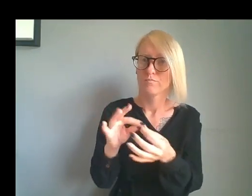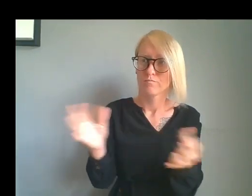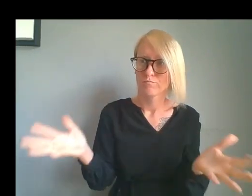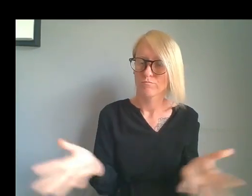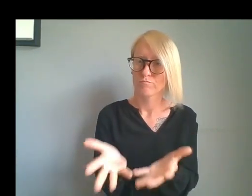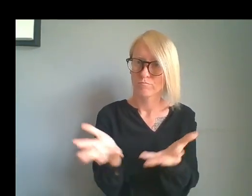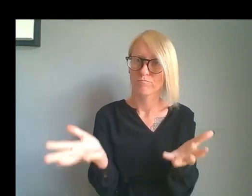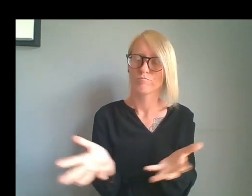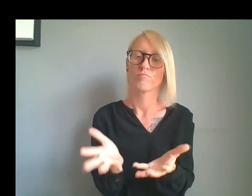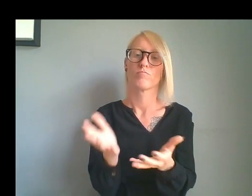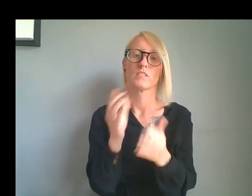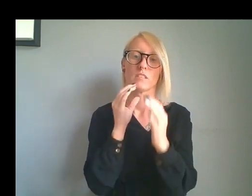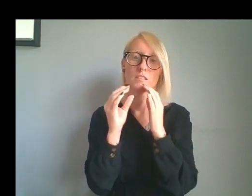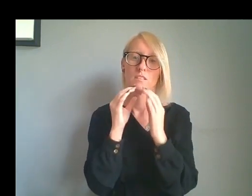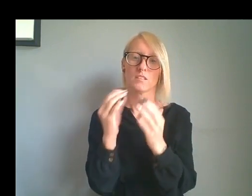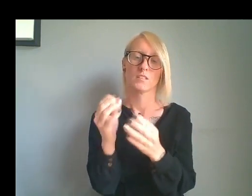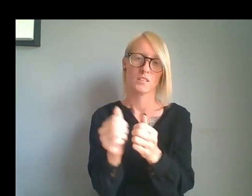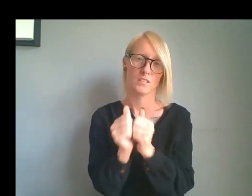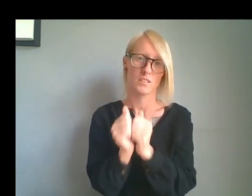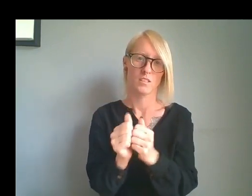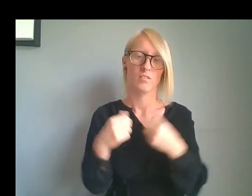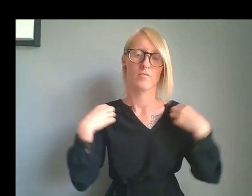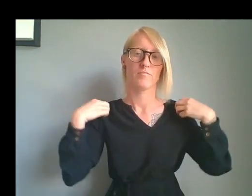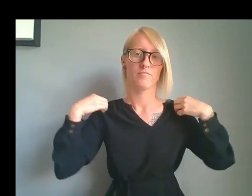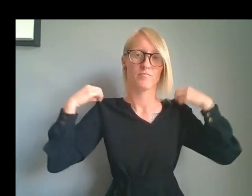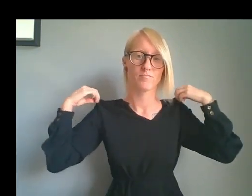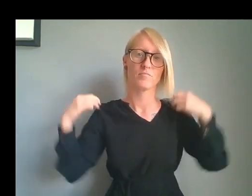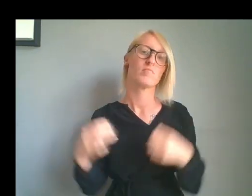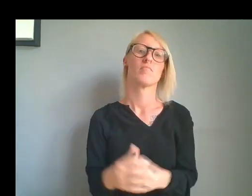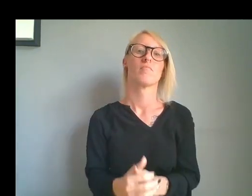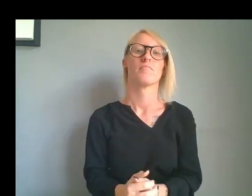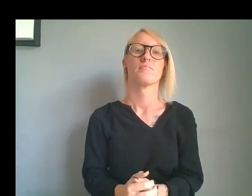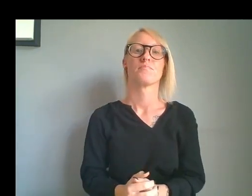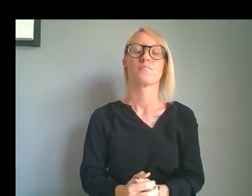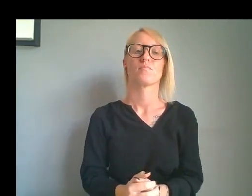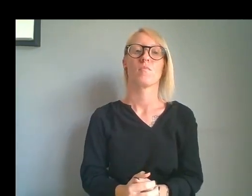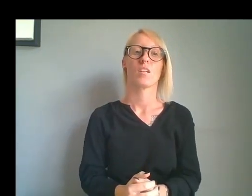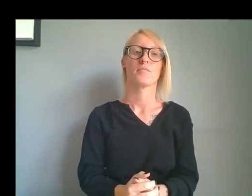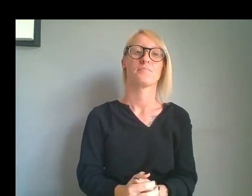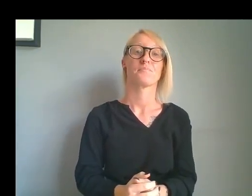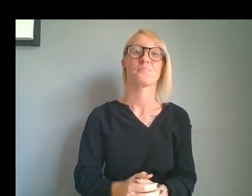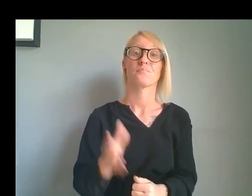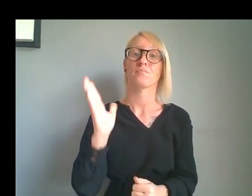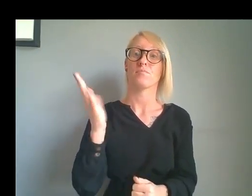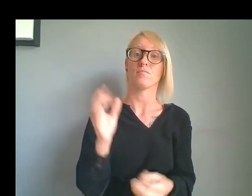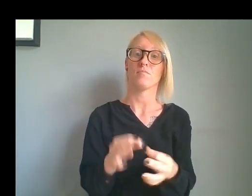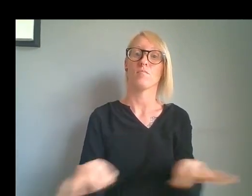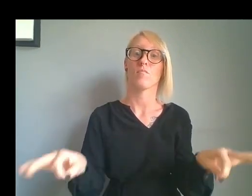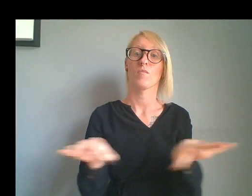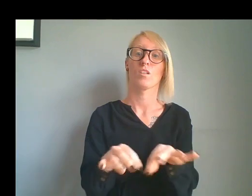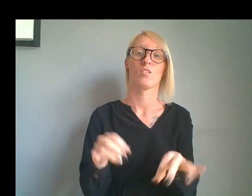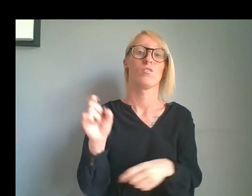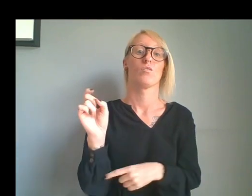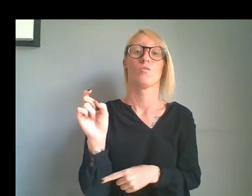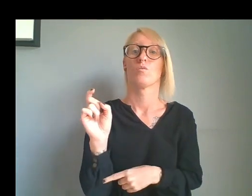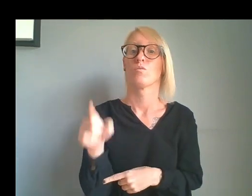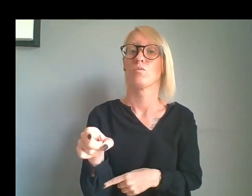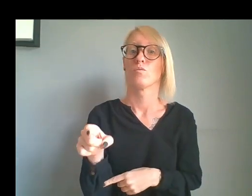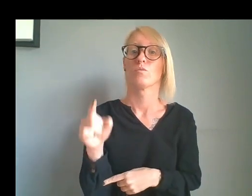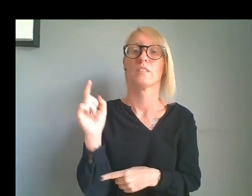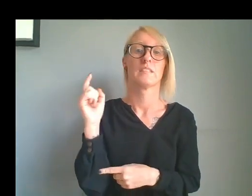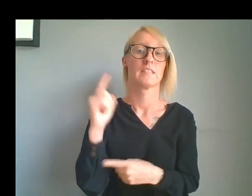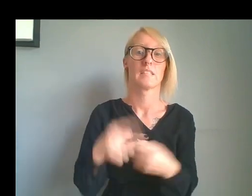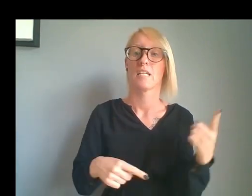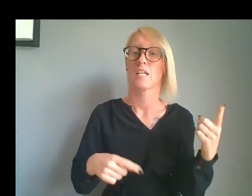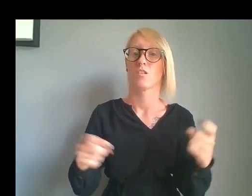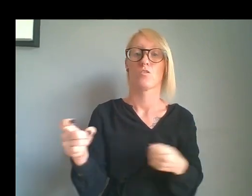This question is a big one that I get asked when I do this presentation, is I'm losing control of my message. You can't control what people say